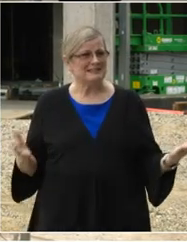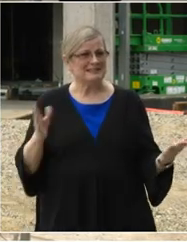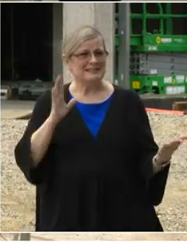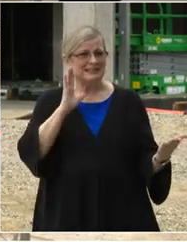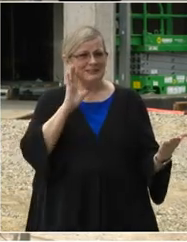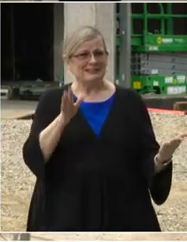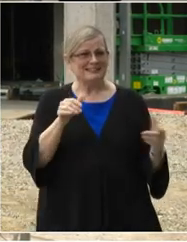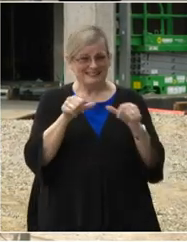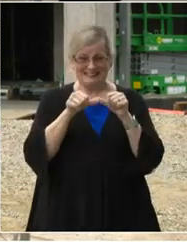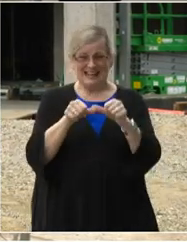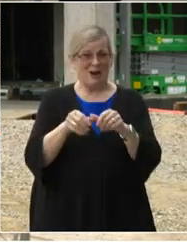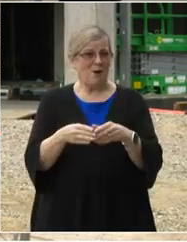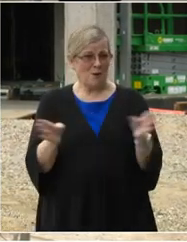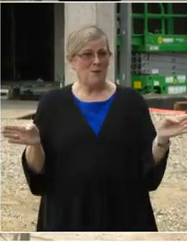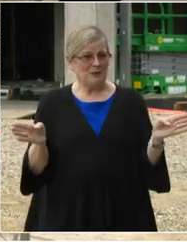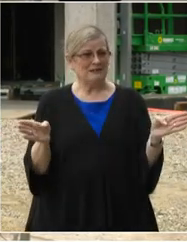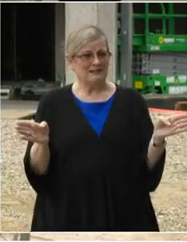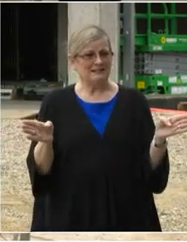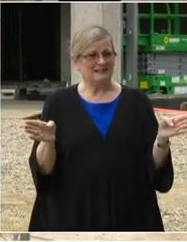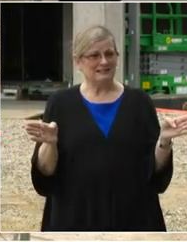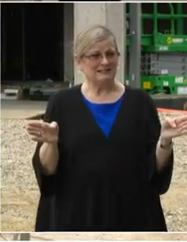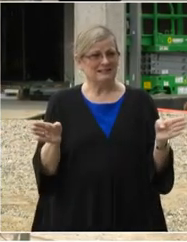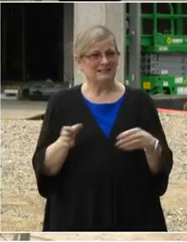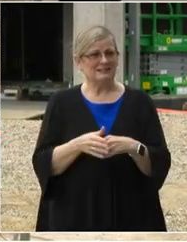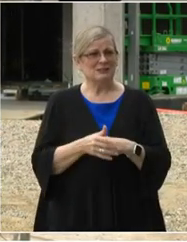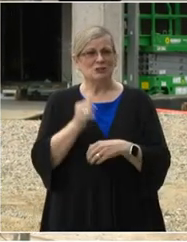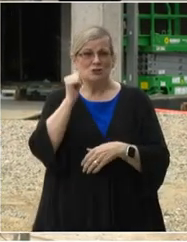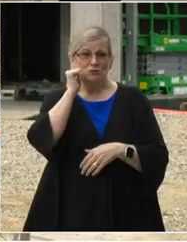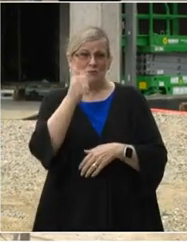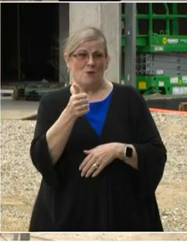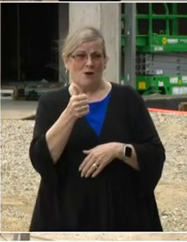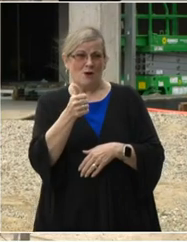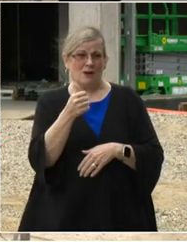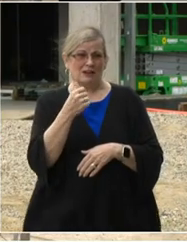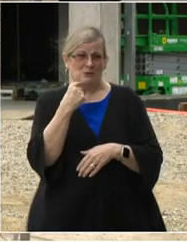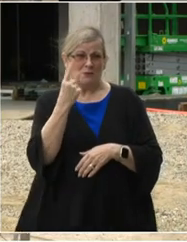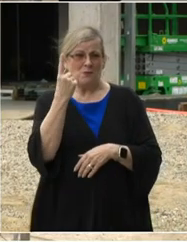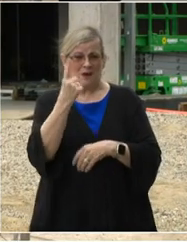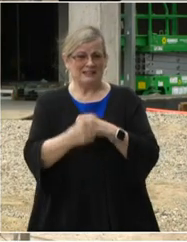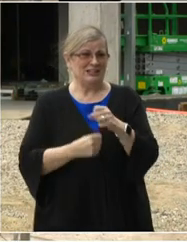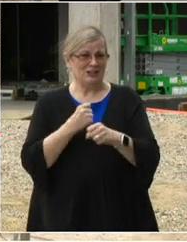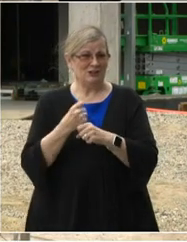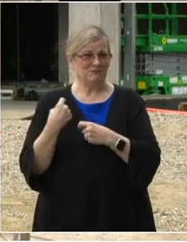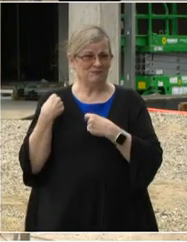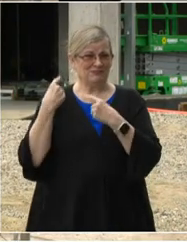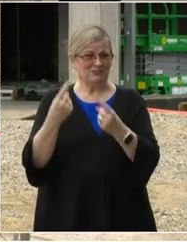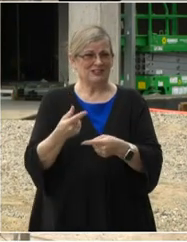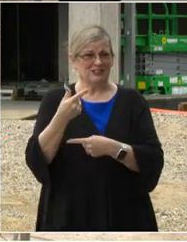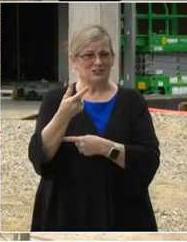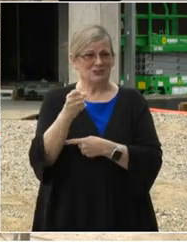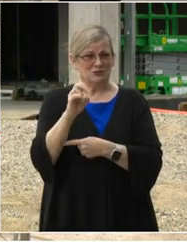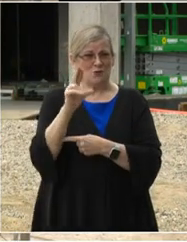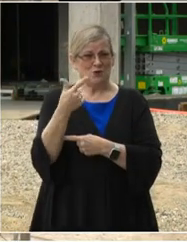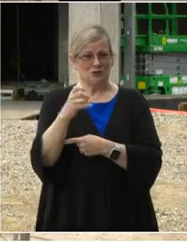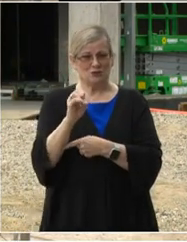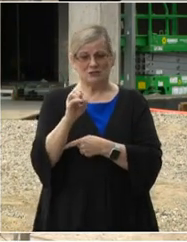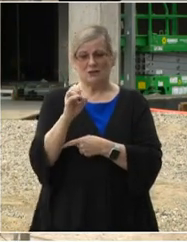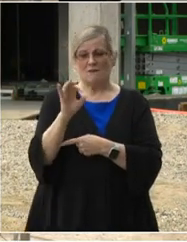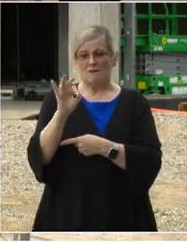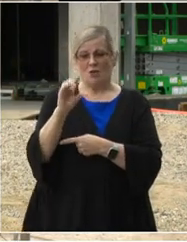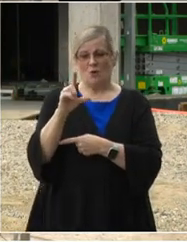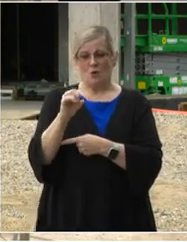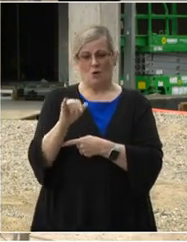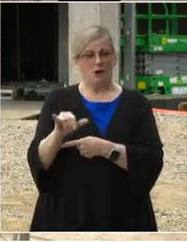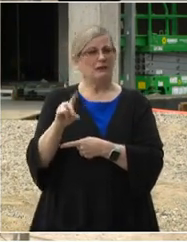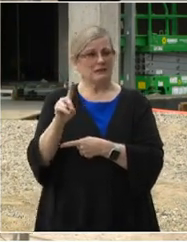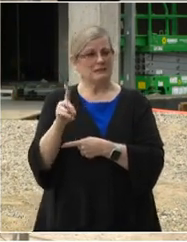Tomorrow marks the 1-year anniversary of George Floyd's death. I was wondering if you have any plans on meeting the family, which will be in